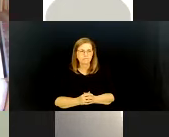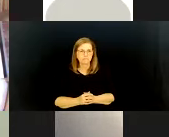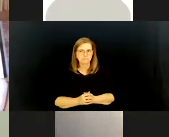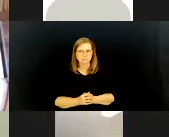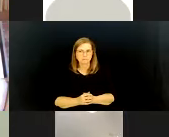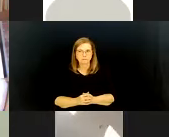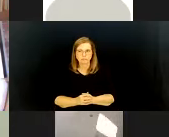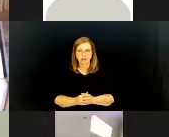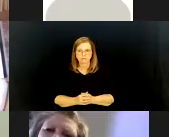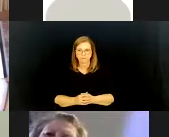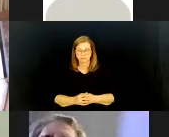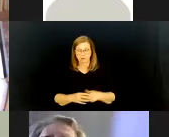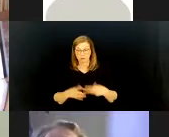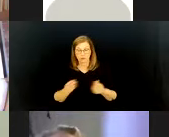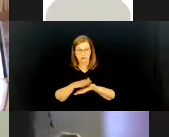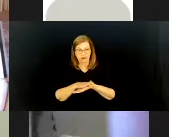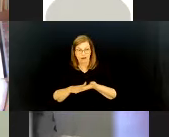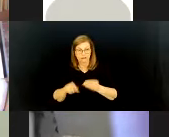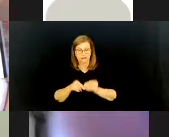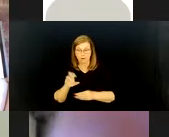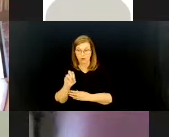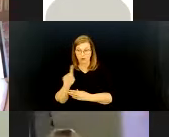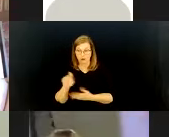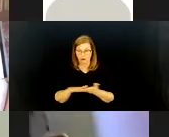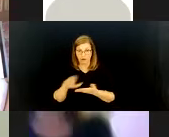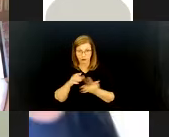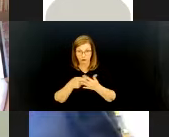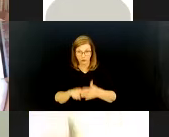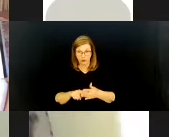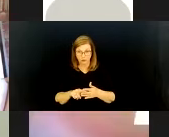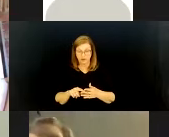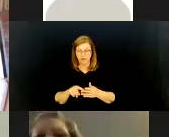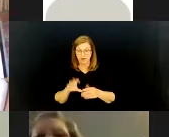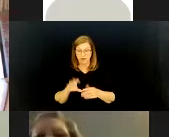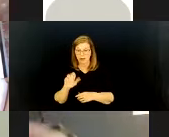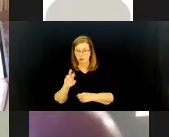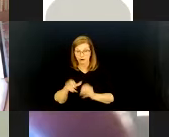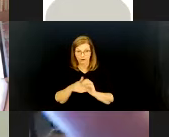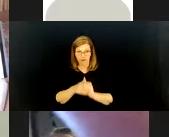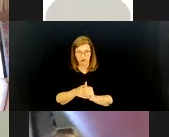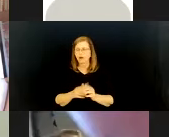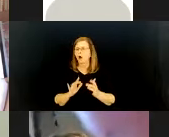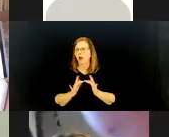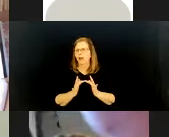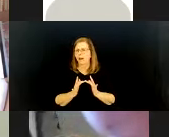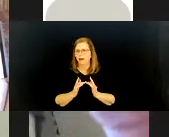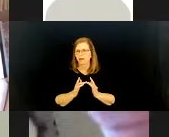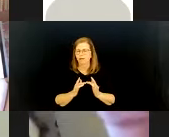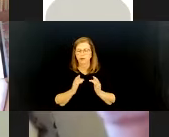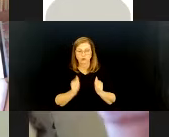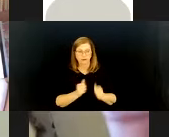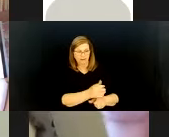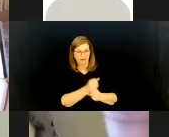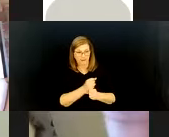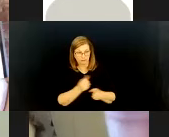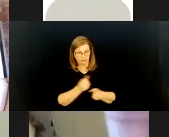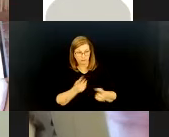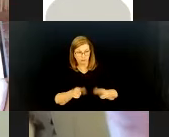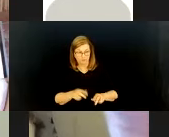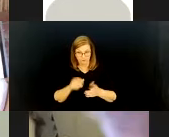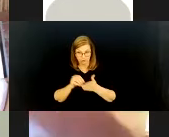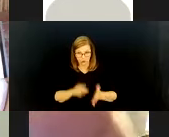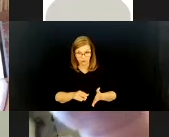So what's nice about the OK College Start and Career Guide, they're online, and so you can get those results from your student. They can